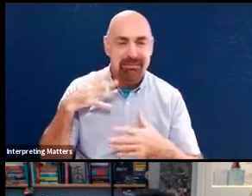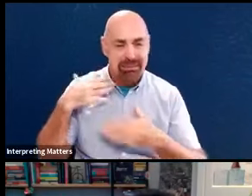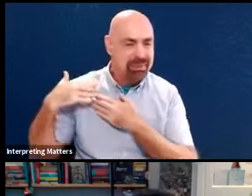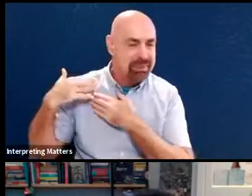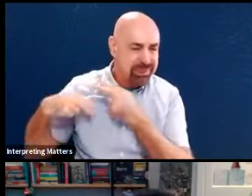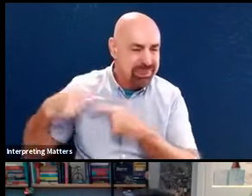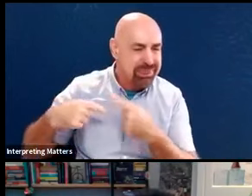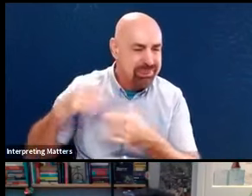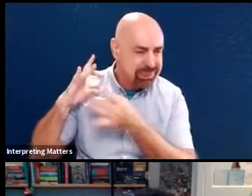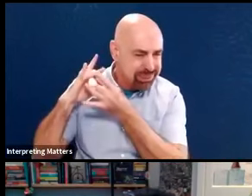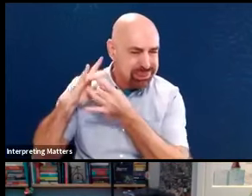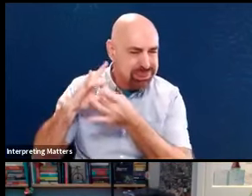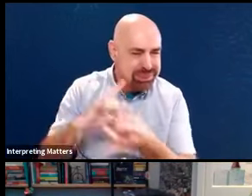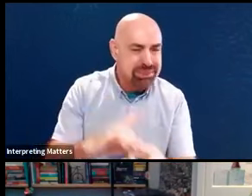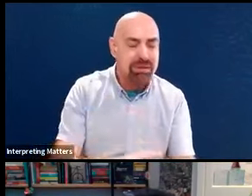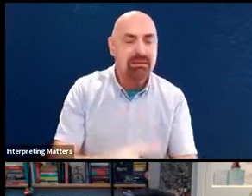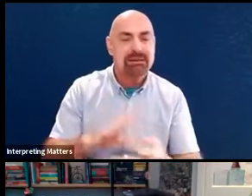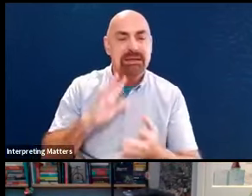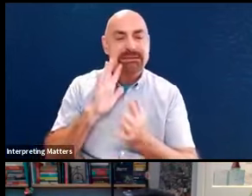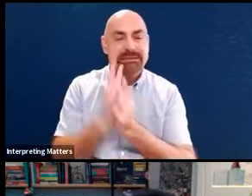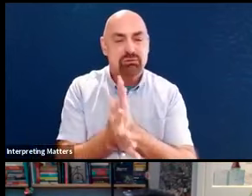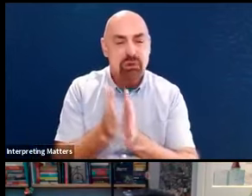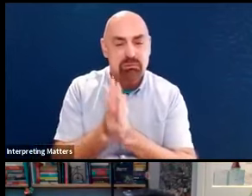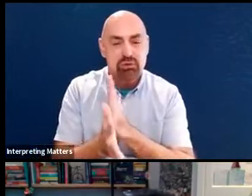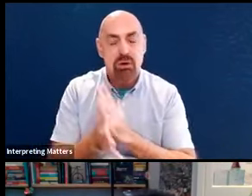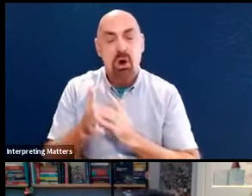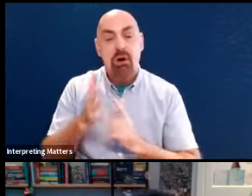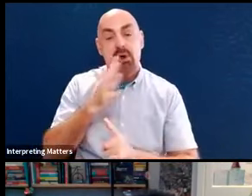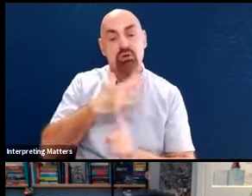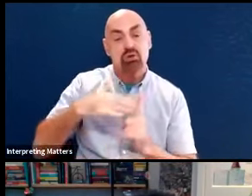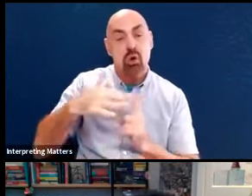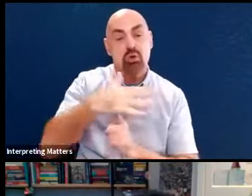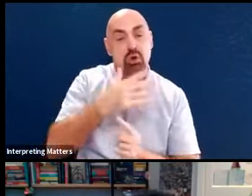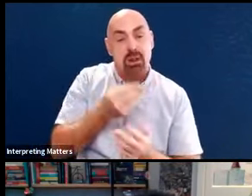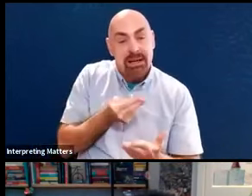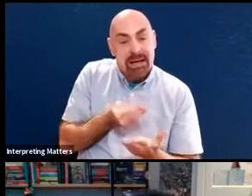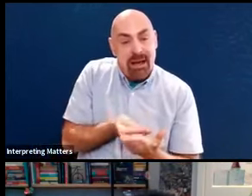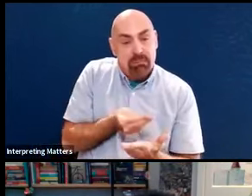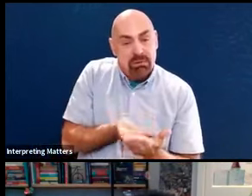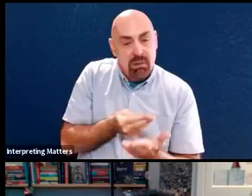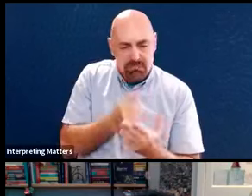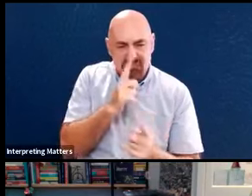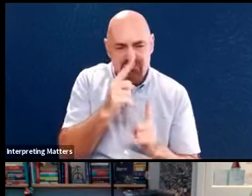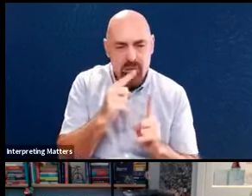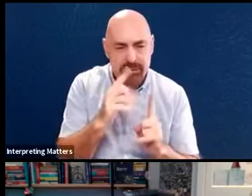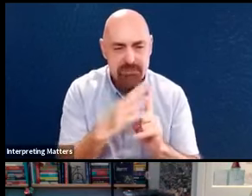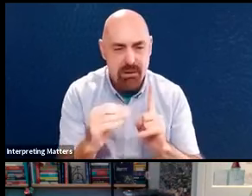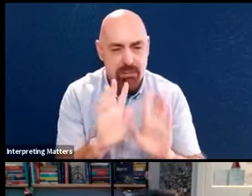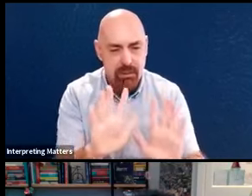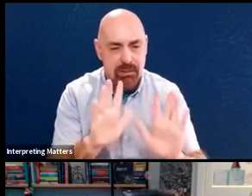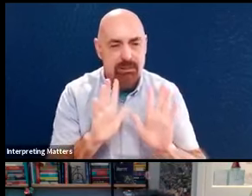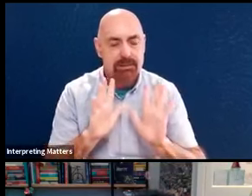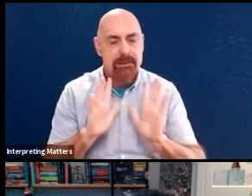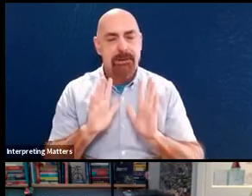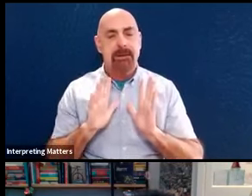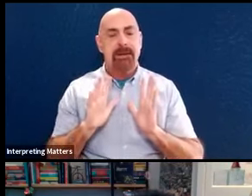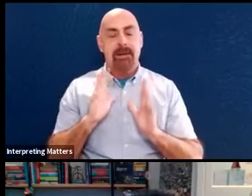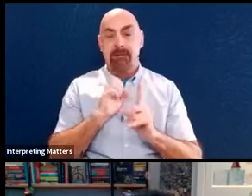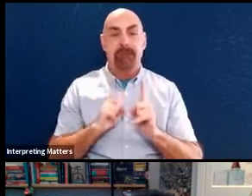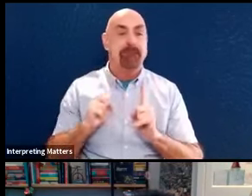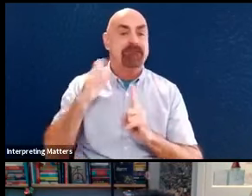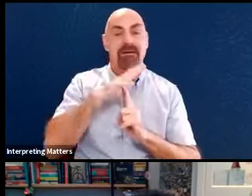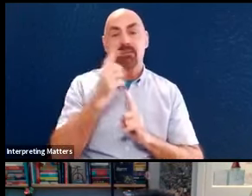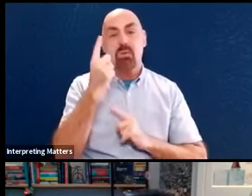know, kind of disruption of social capital. Okay, one important, for example, just because it's prominent